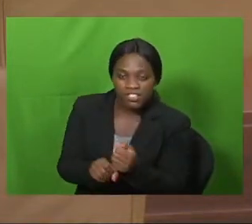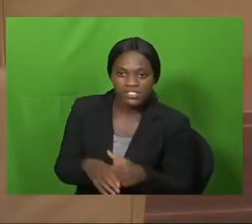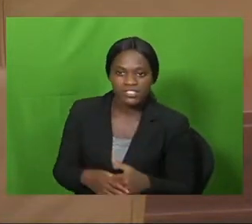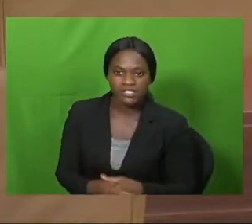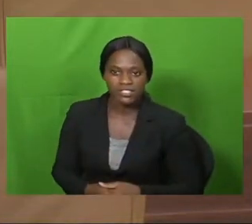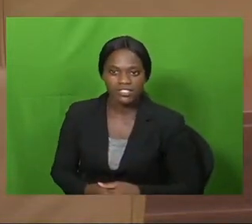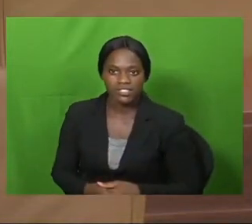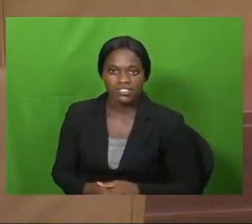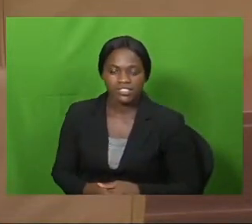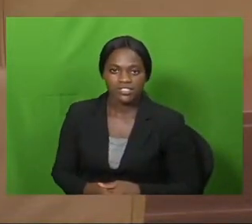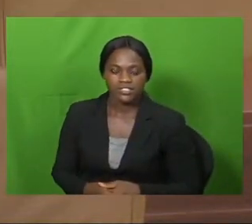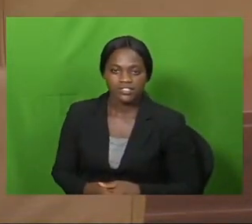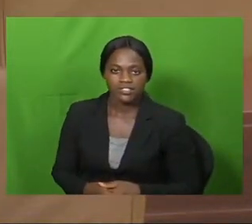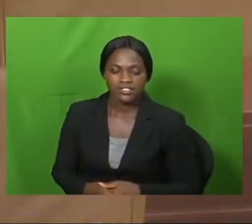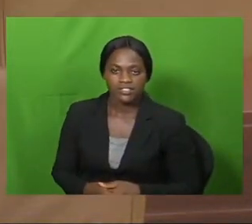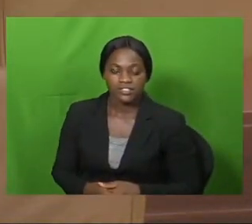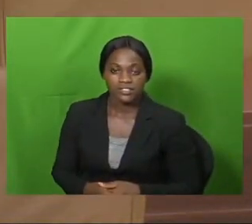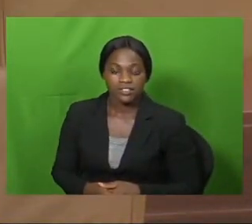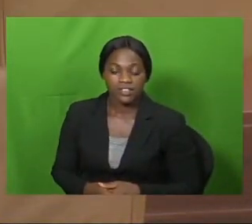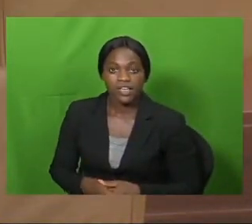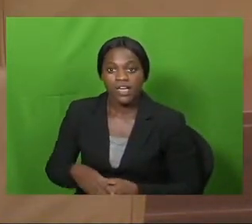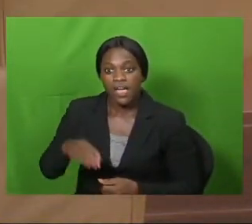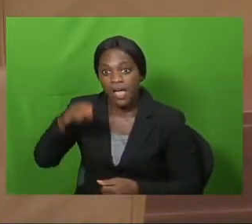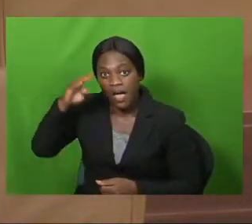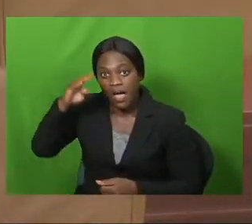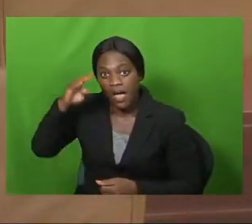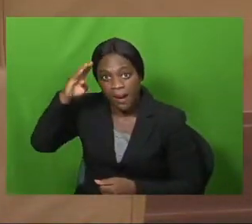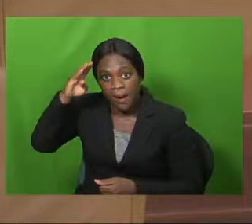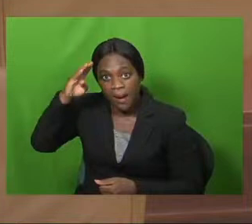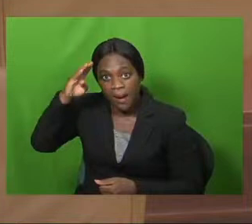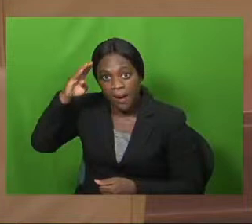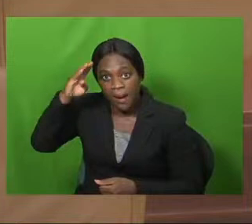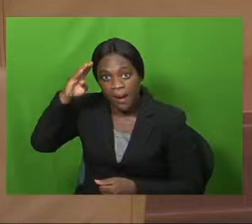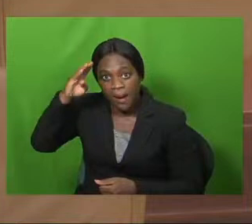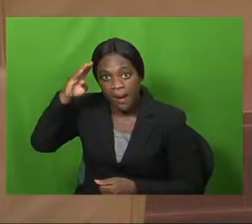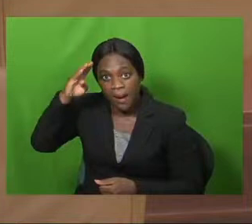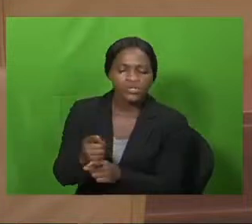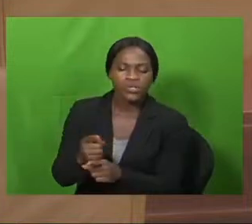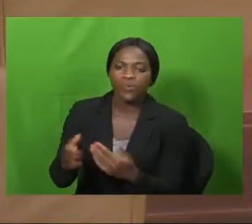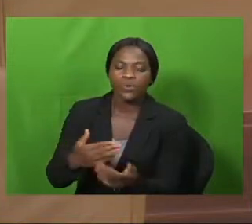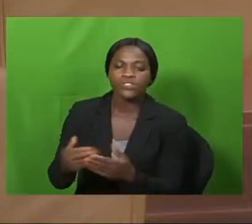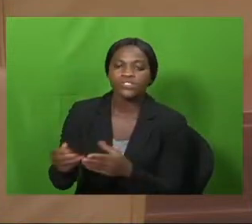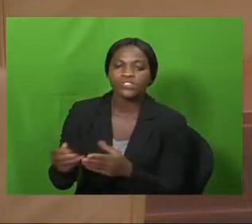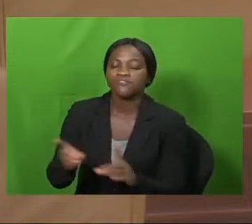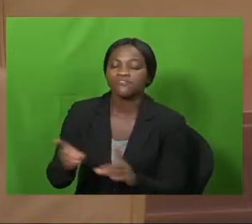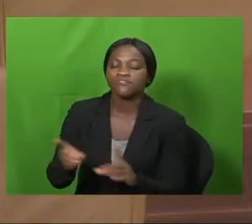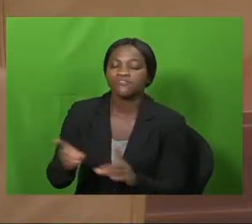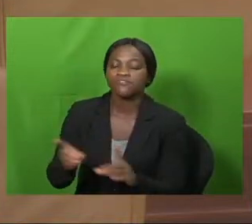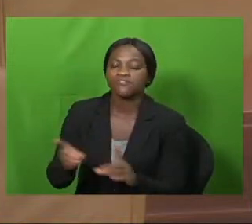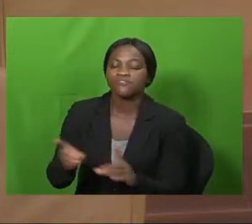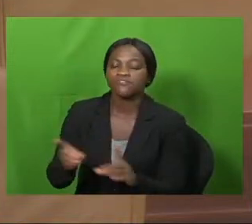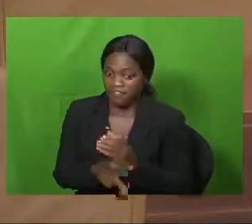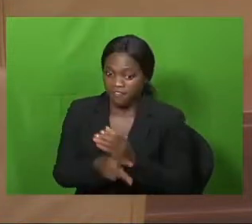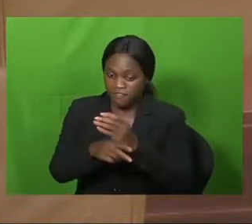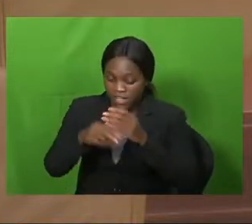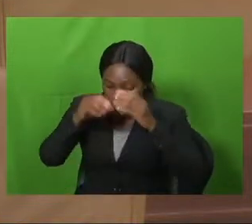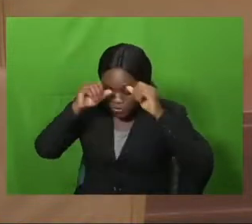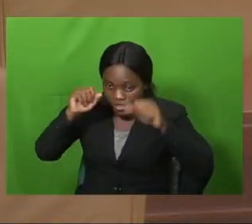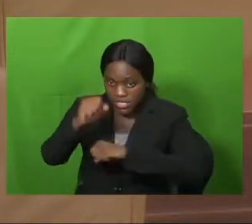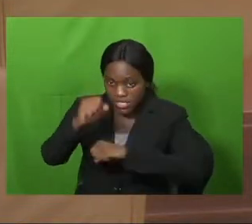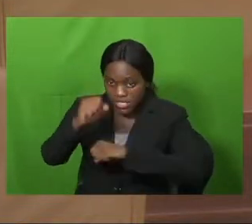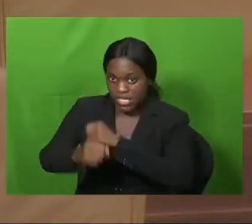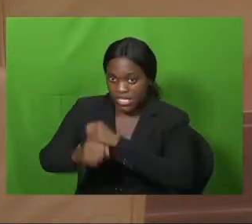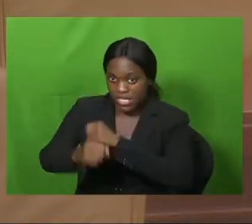be consistent. And you people must be consistent. If the vice president in